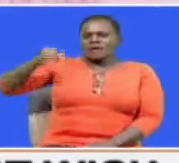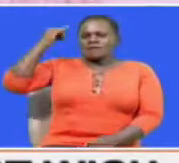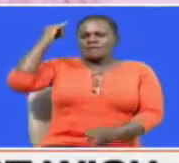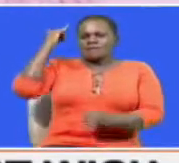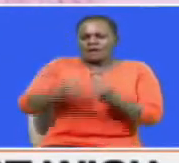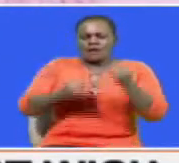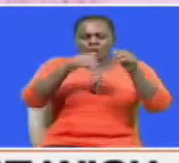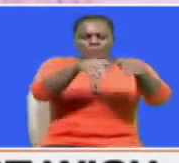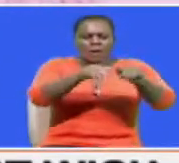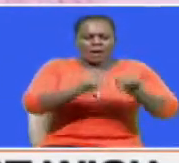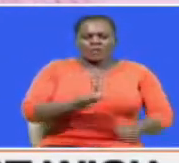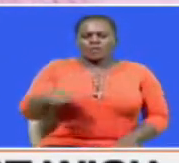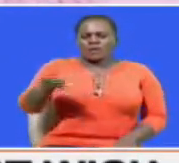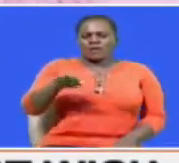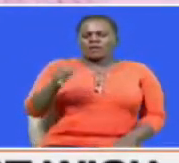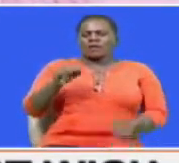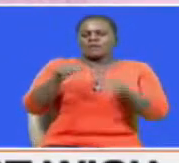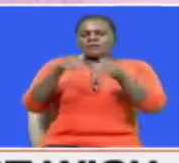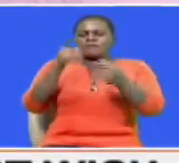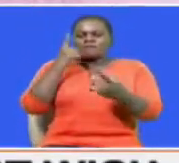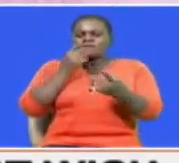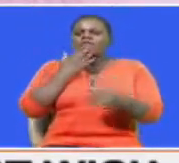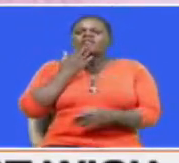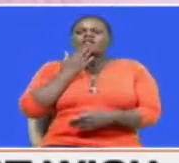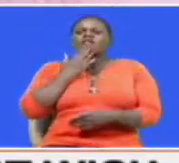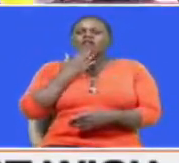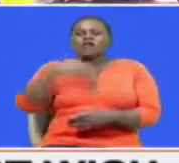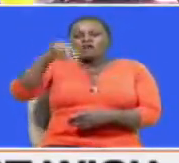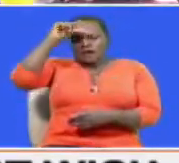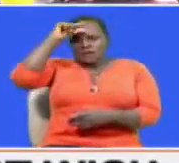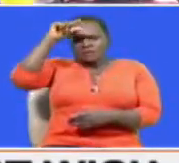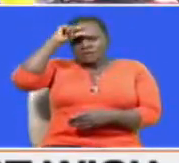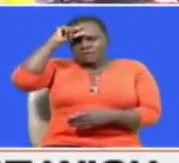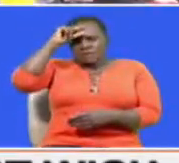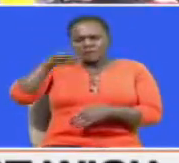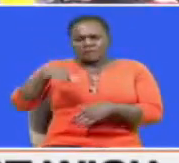final resting place, a funeral, a state event.